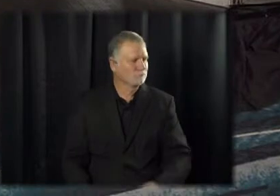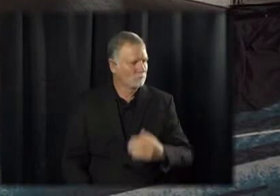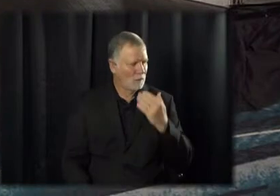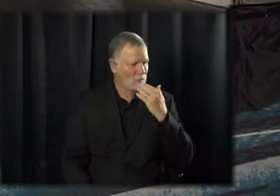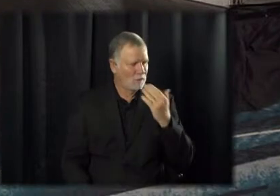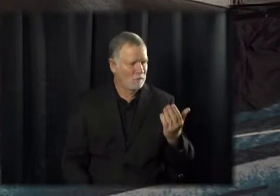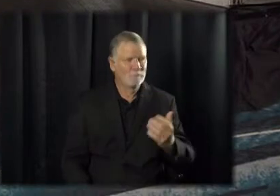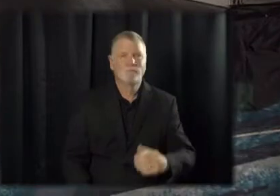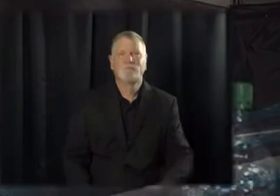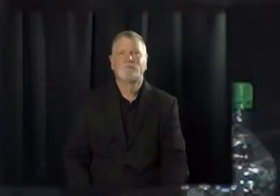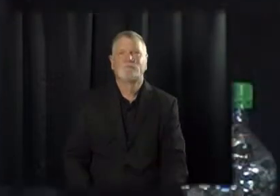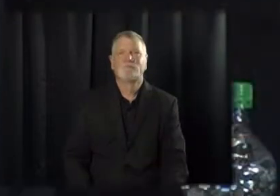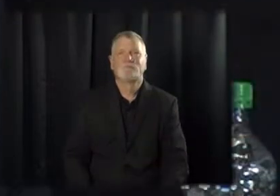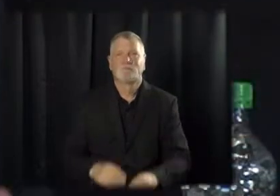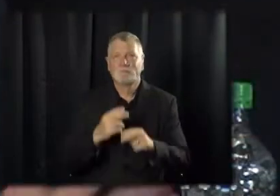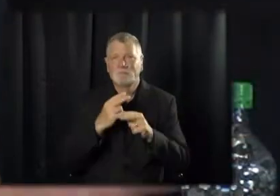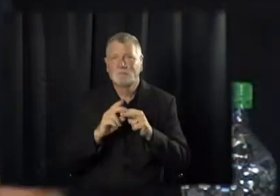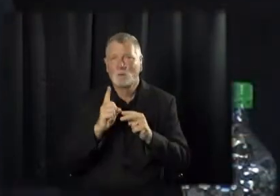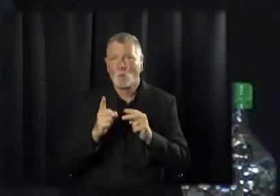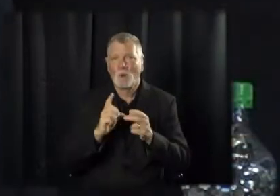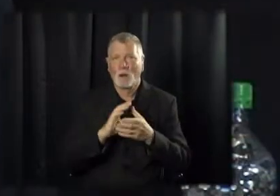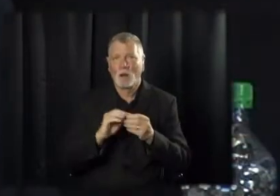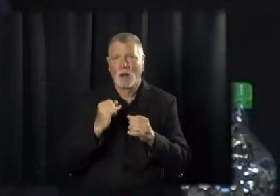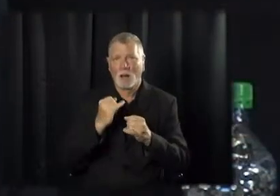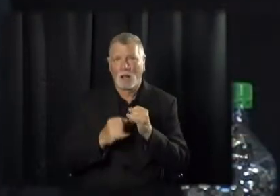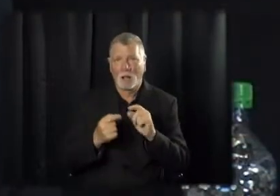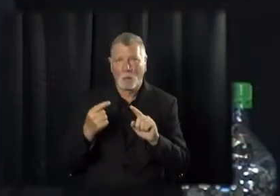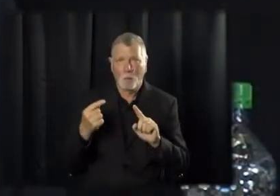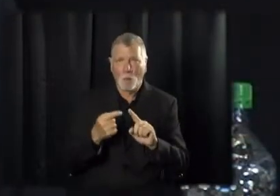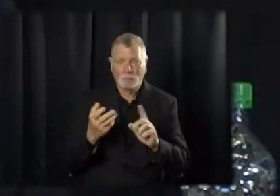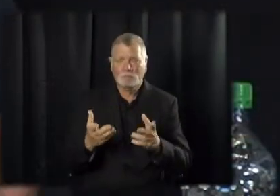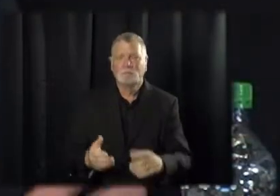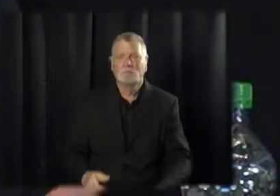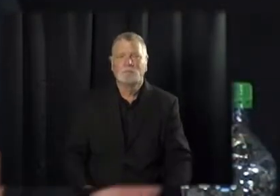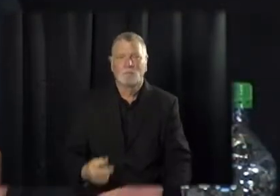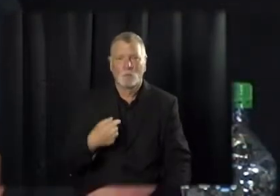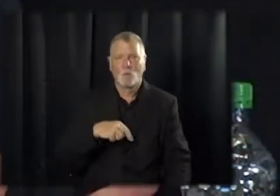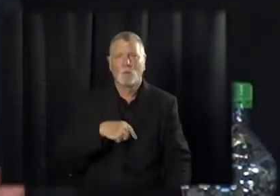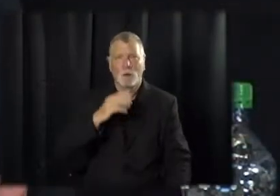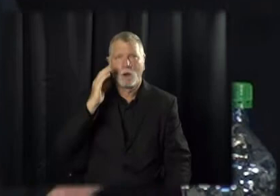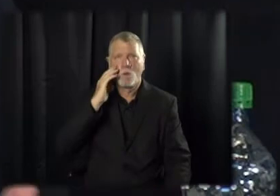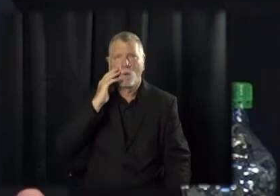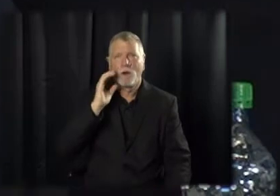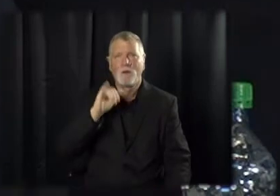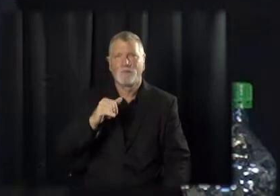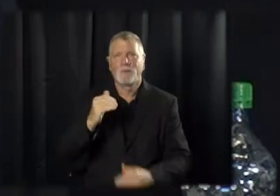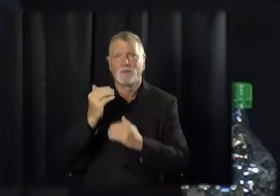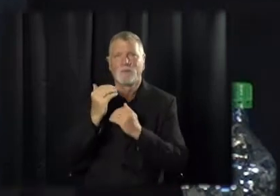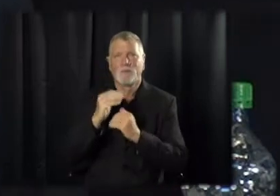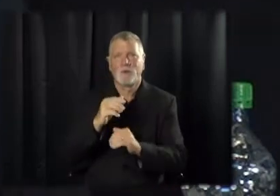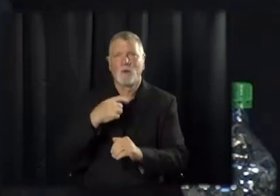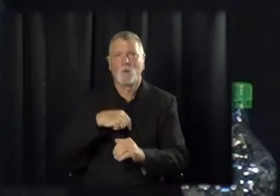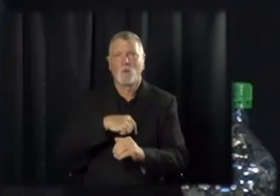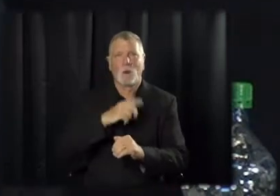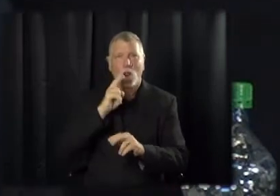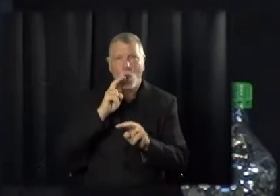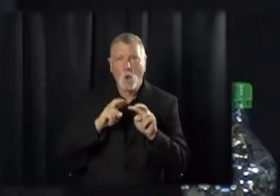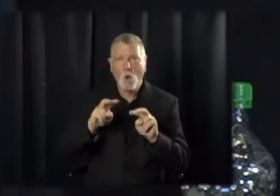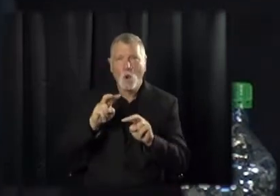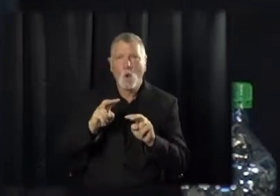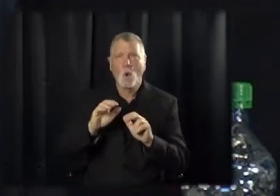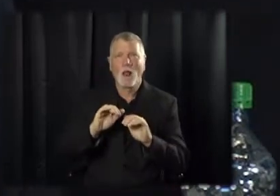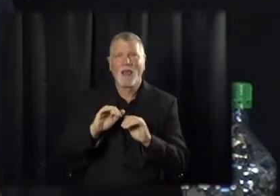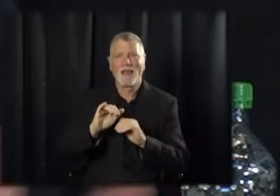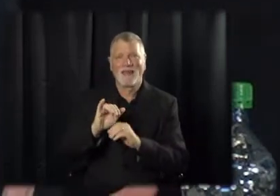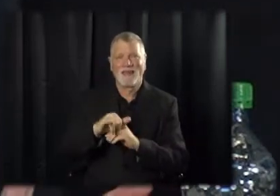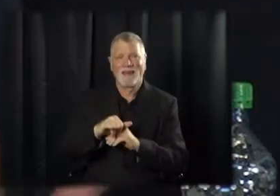just briefly make one comment on your last point, which is we are aware of those restrictions. We are looking into